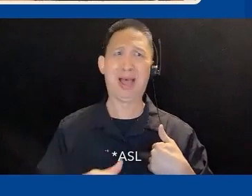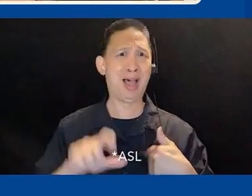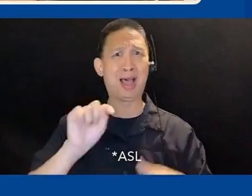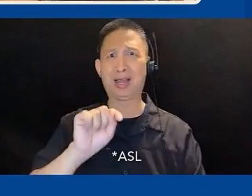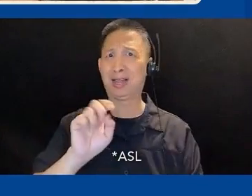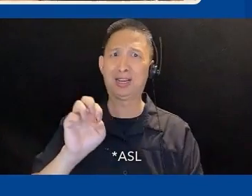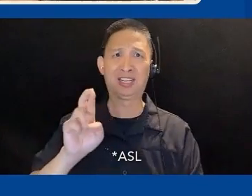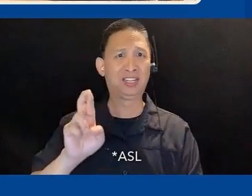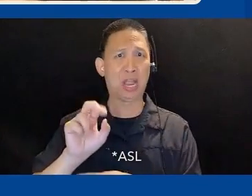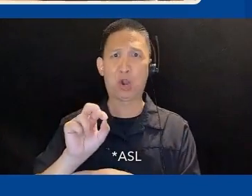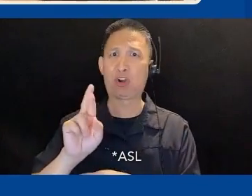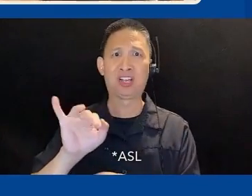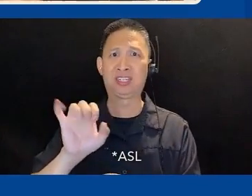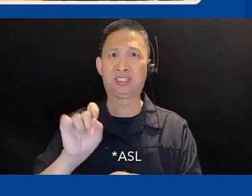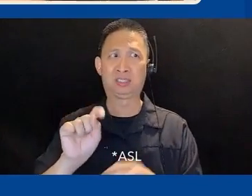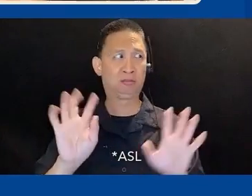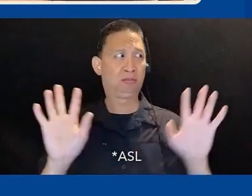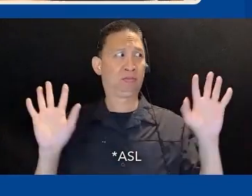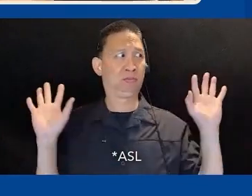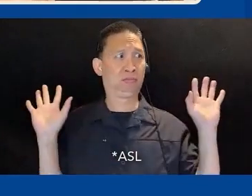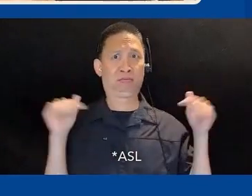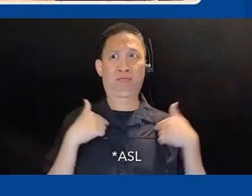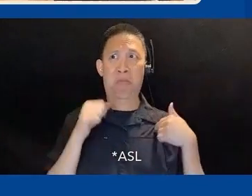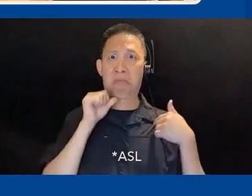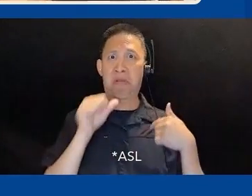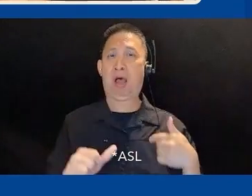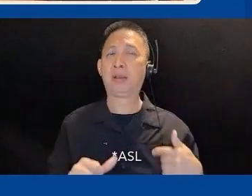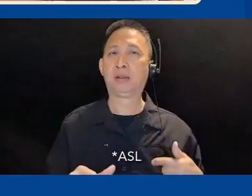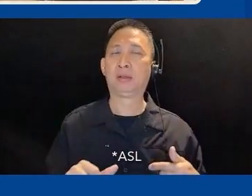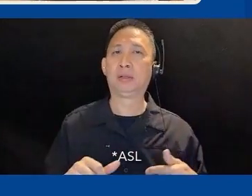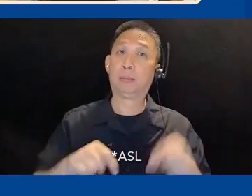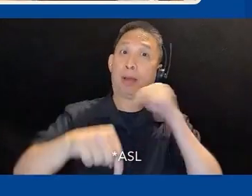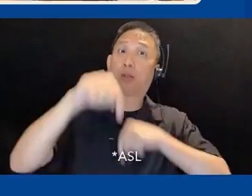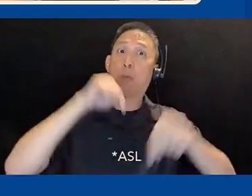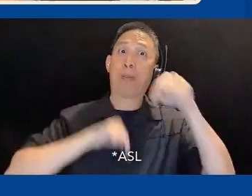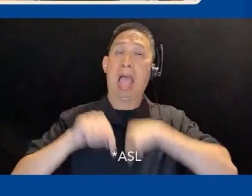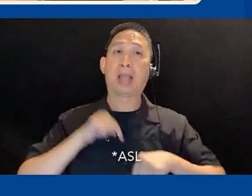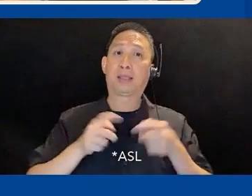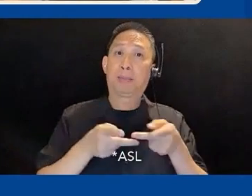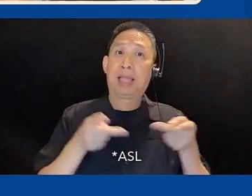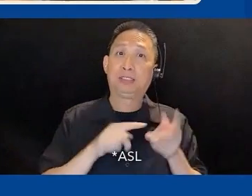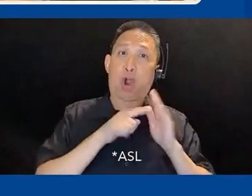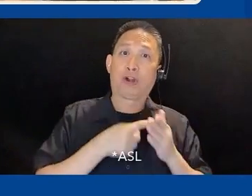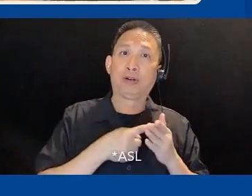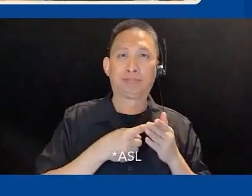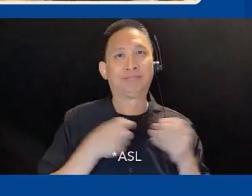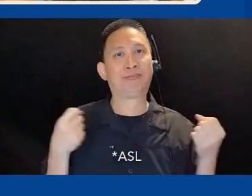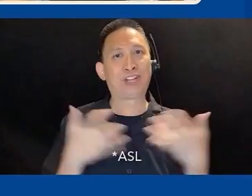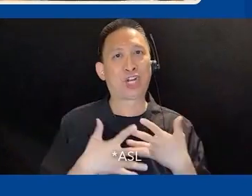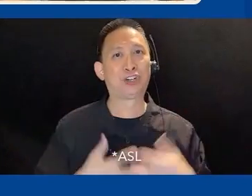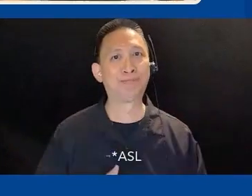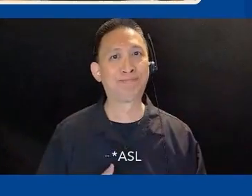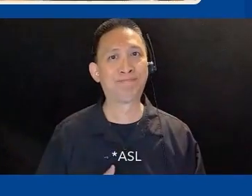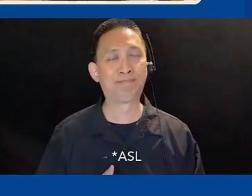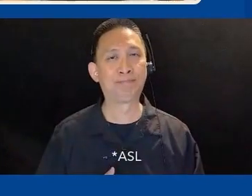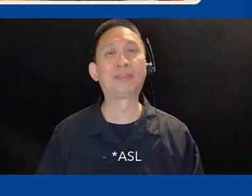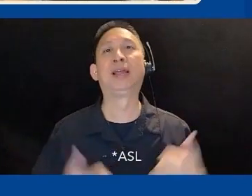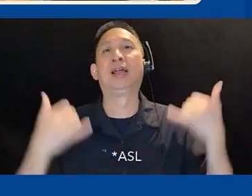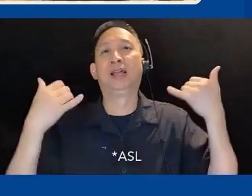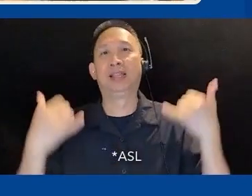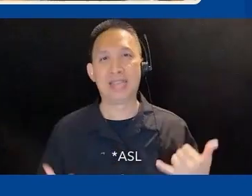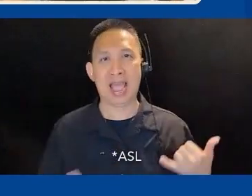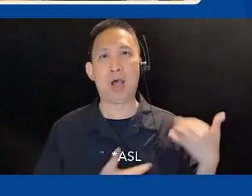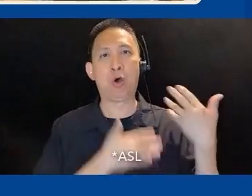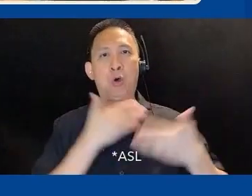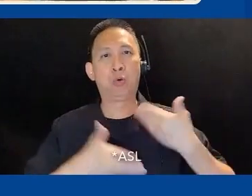like even goes into our films nowadays, where now it's all about assimilation and